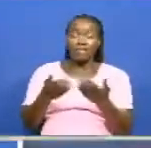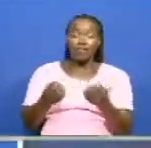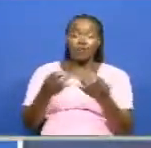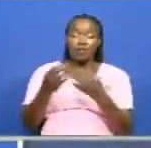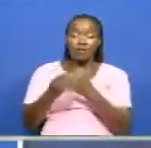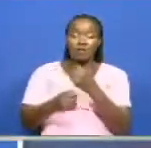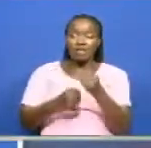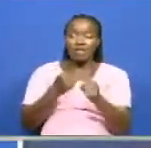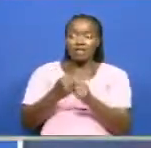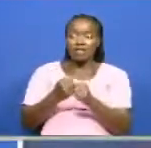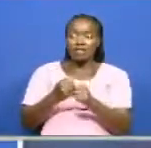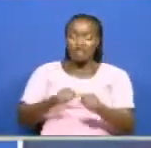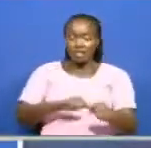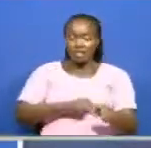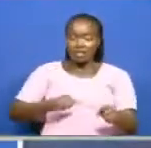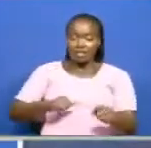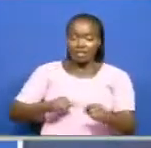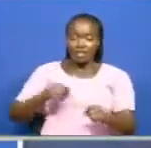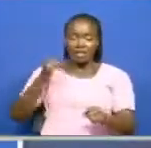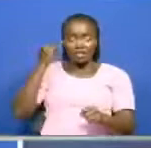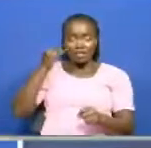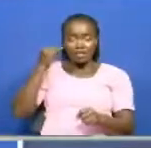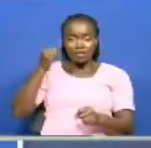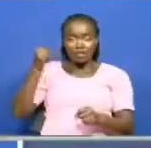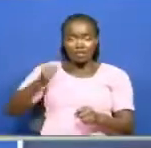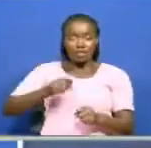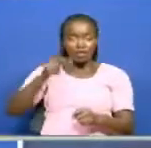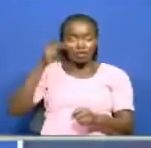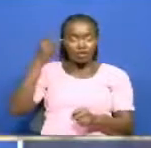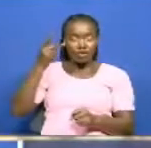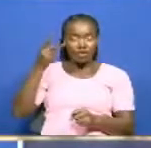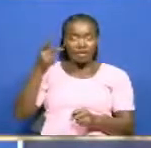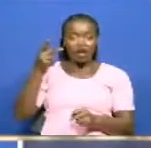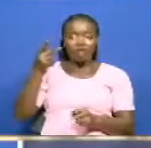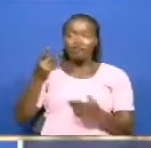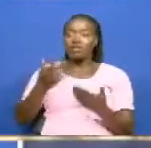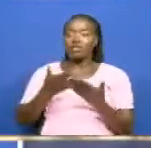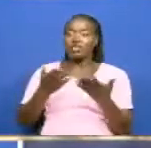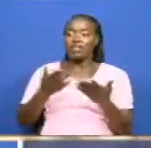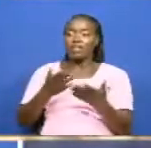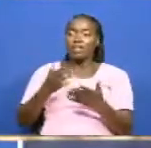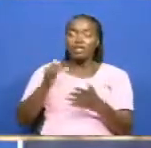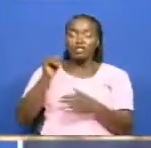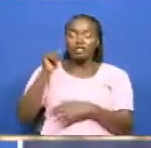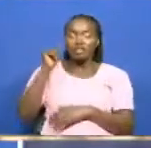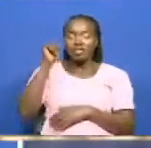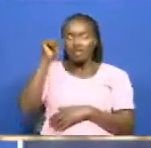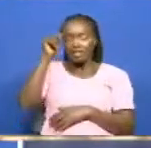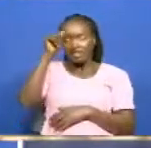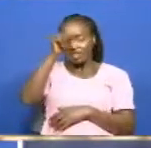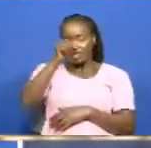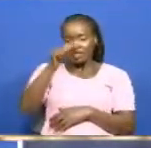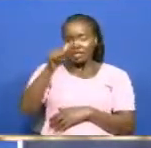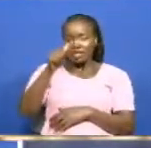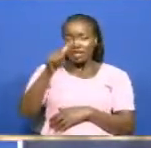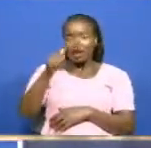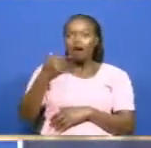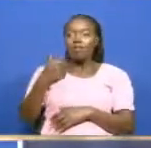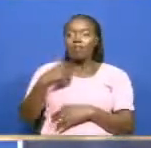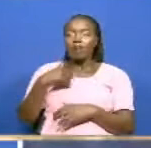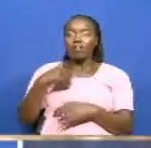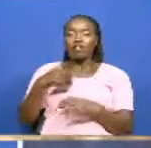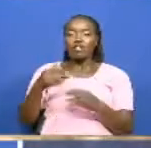China, Japan and South Korea being the dominant players. In Asia, the weed is used to make eco-friendly